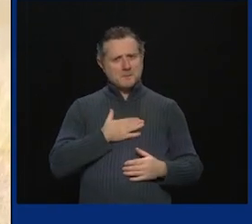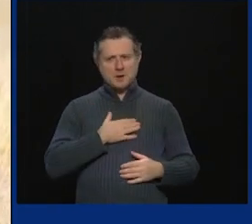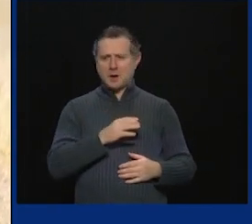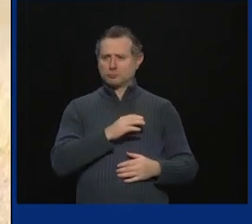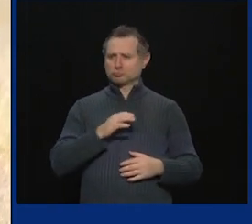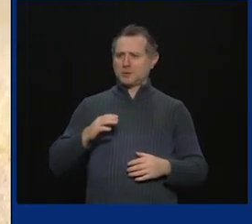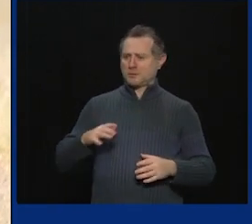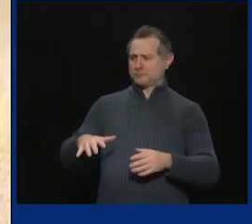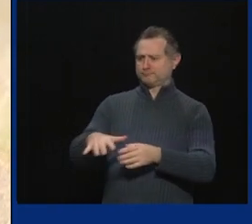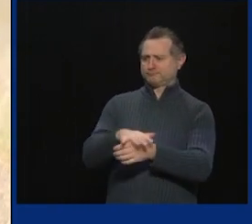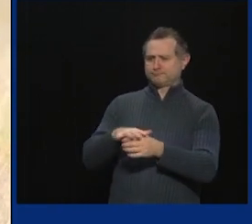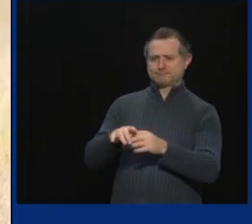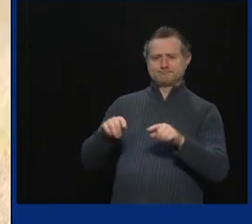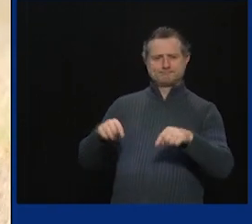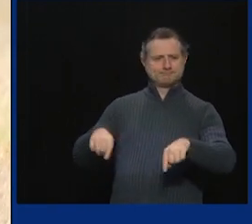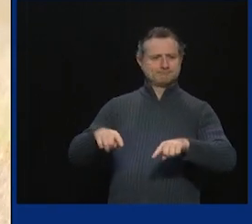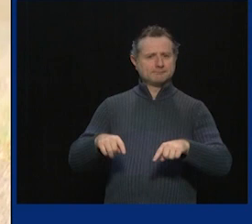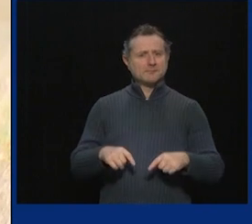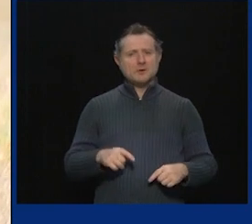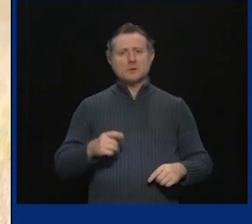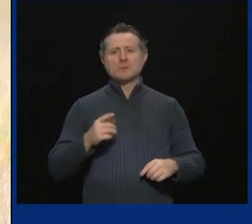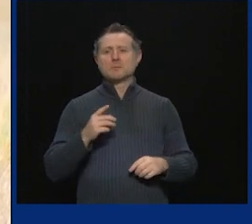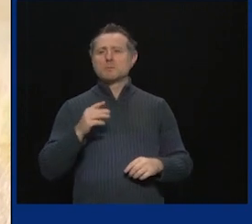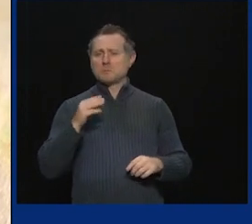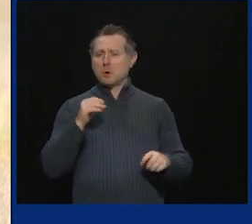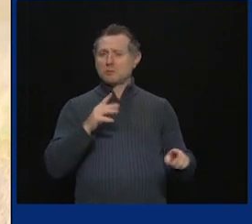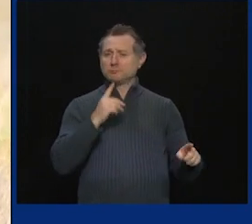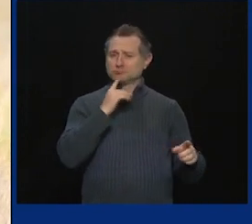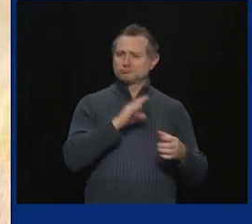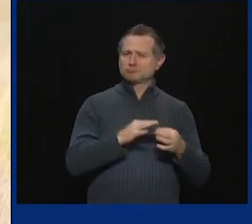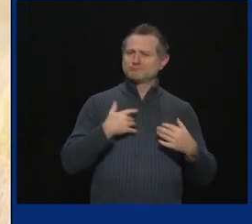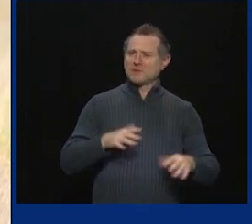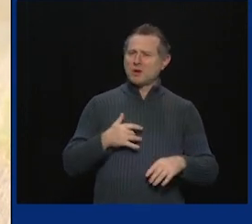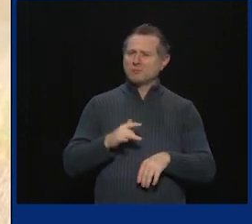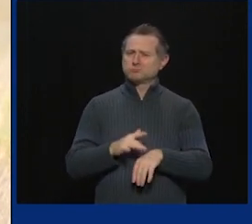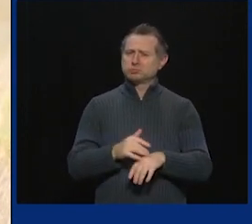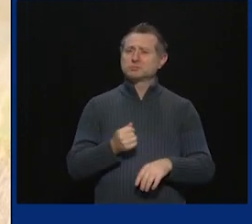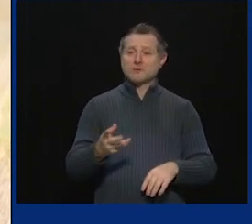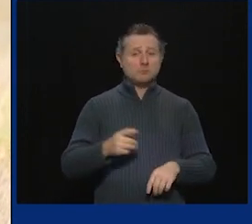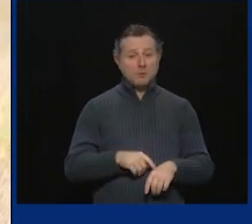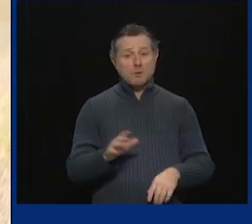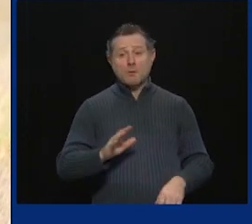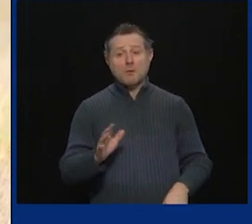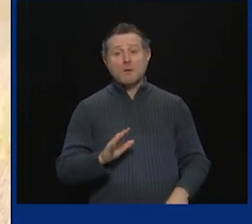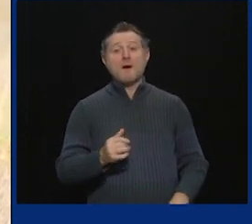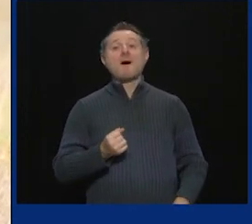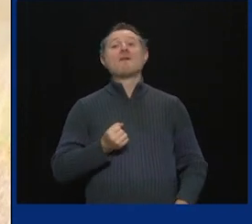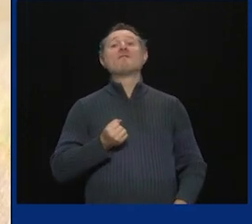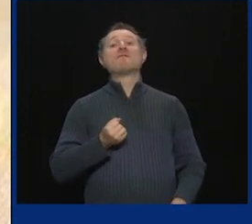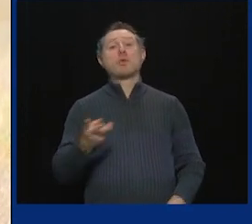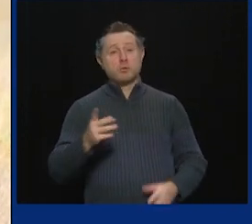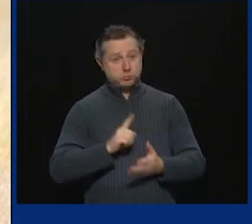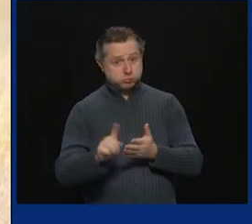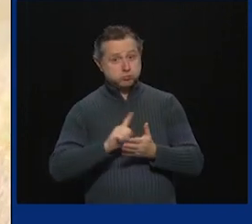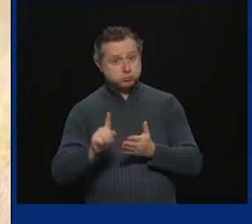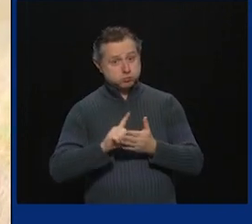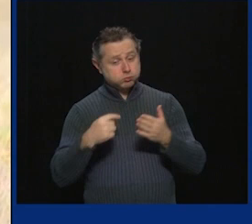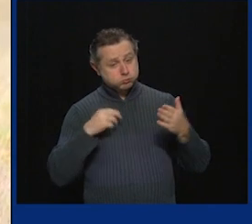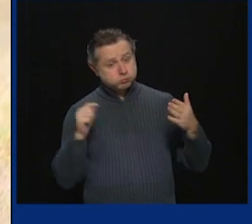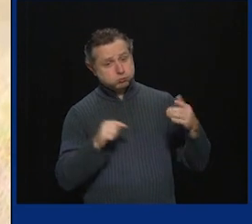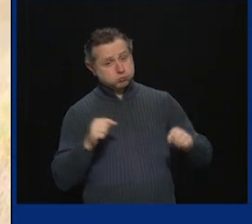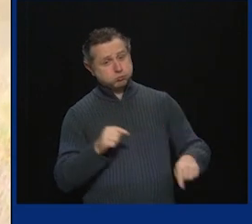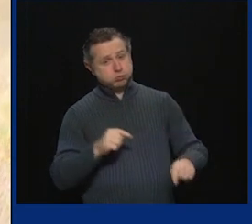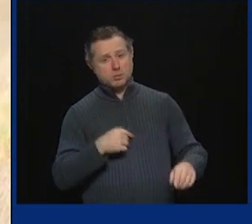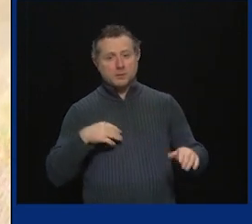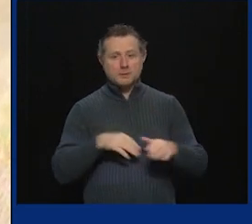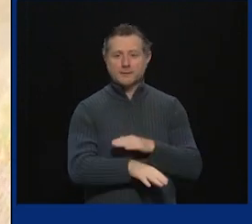heard Mark say I was here a few times. I was here a few times a week, and I've been to your candy stores and your shops